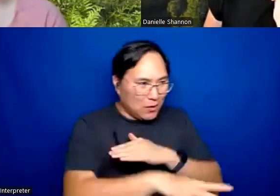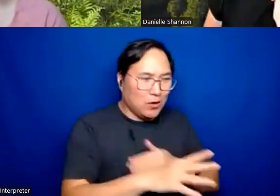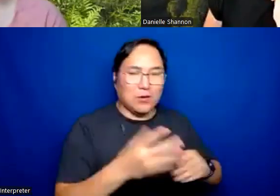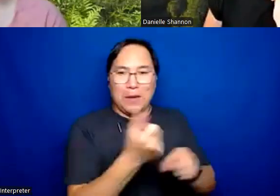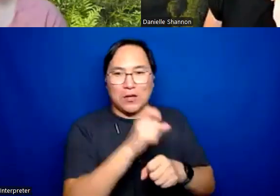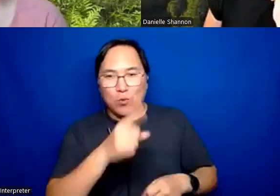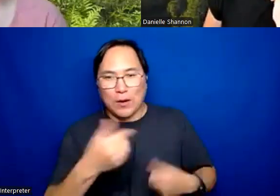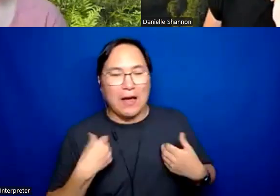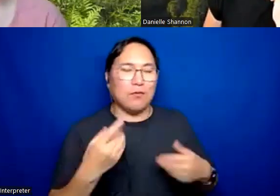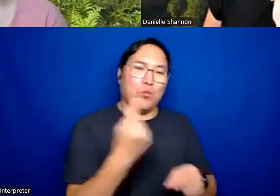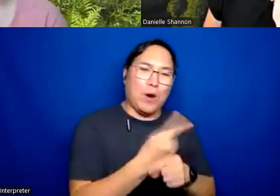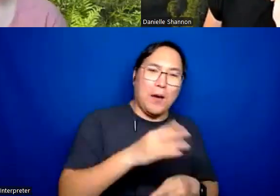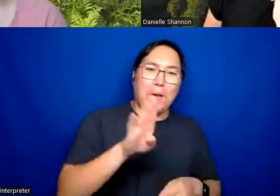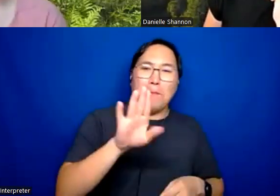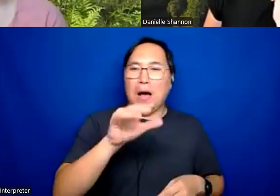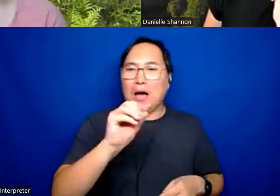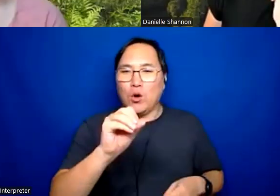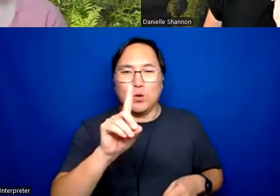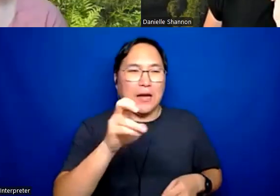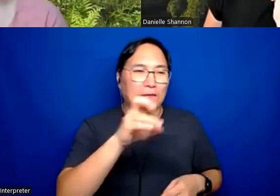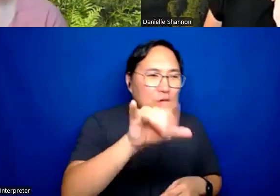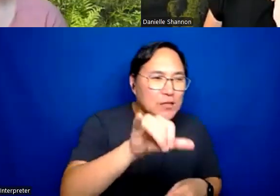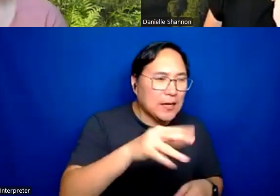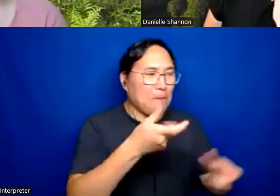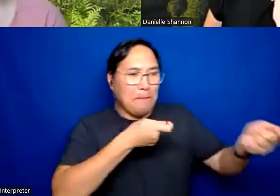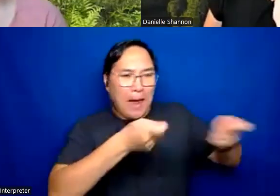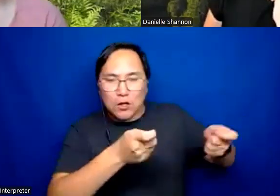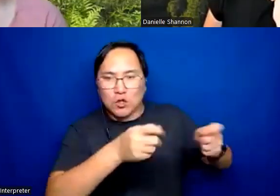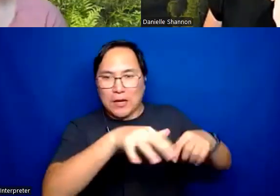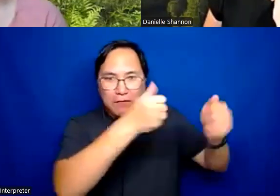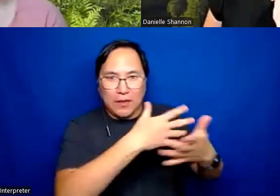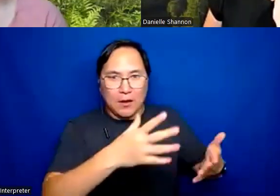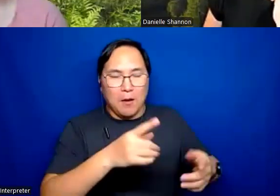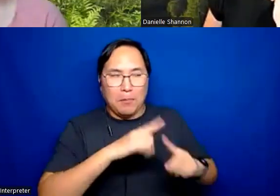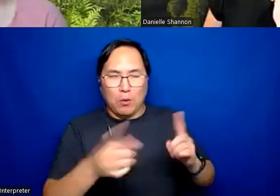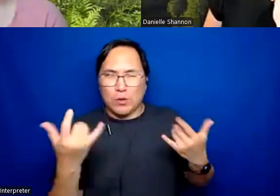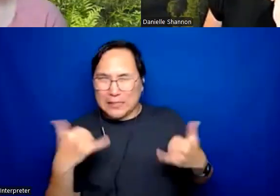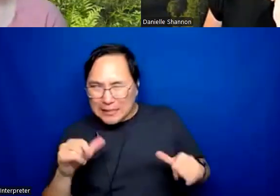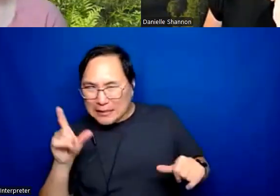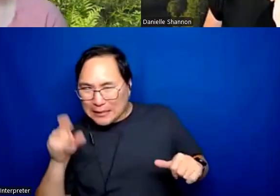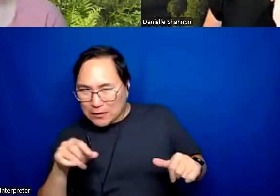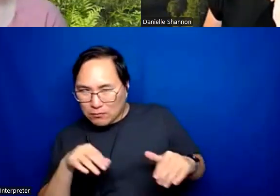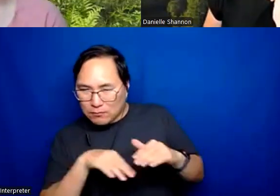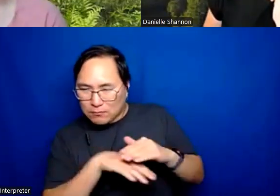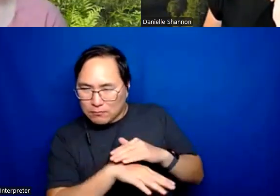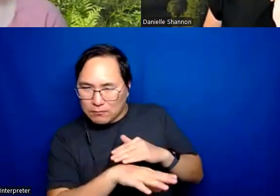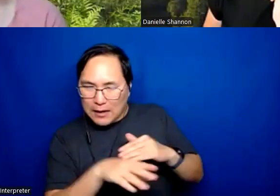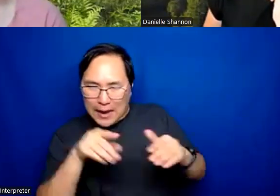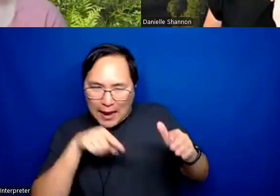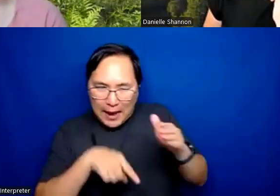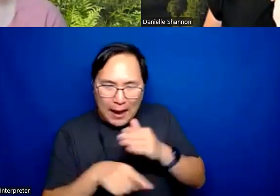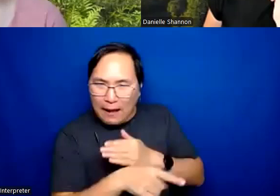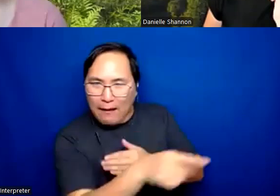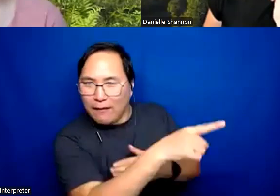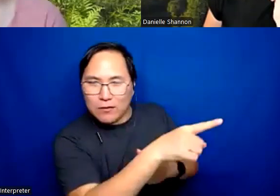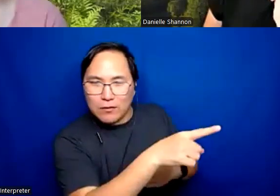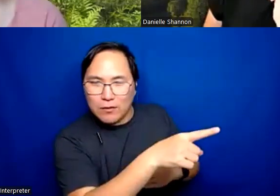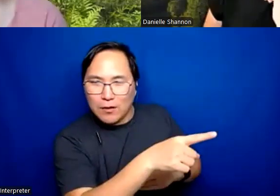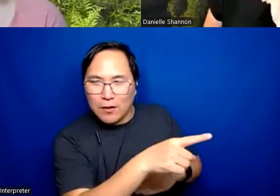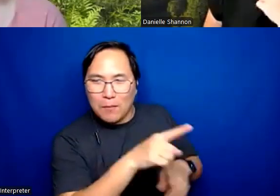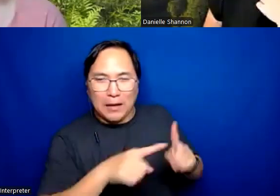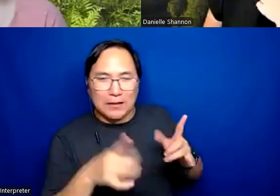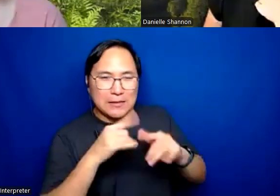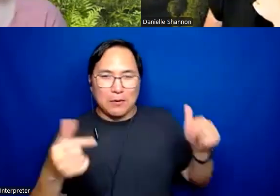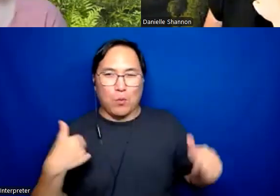manage for human benefits, for all of these other things. And, if we think about the barriers that would prevent us from doing